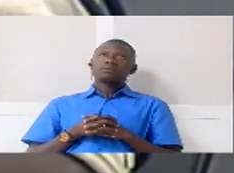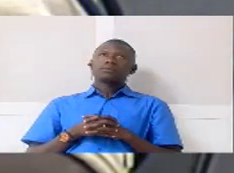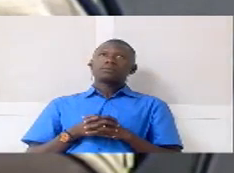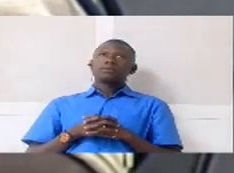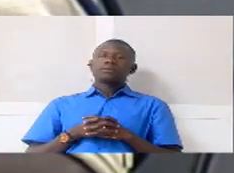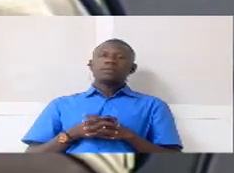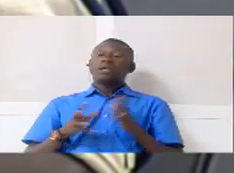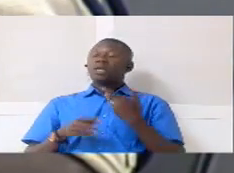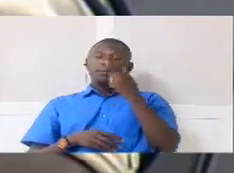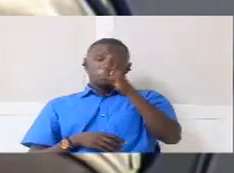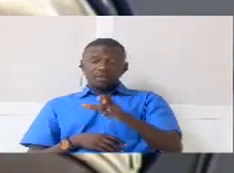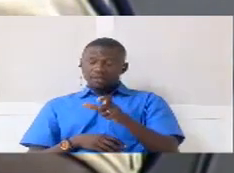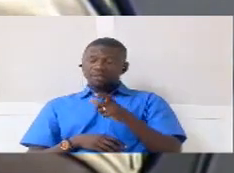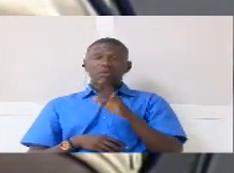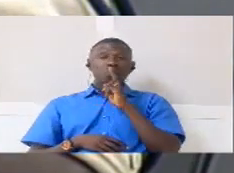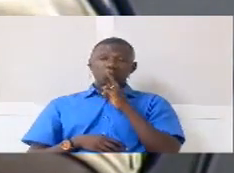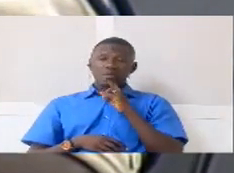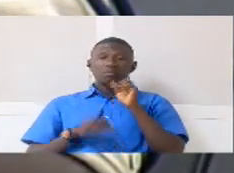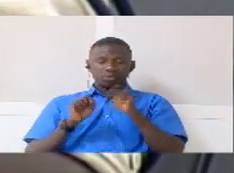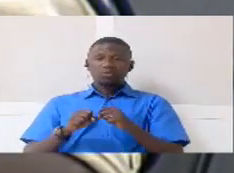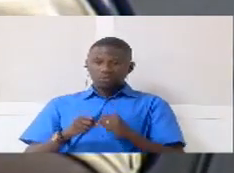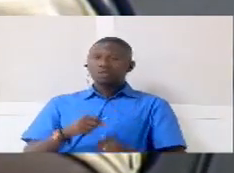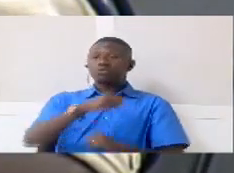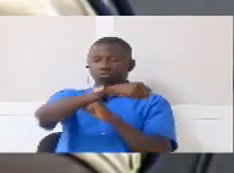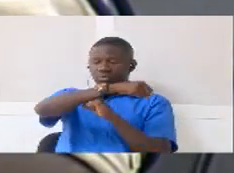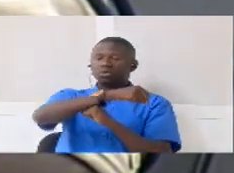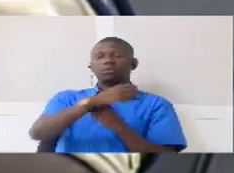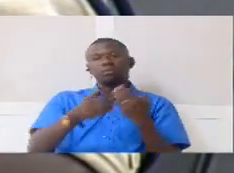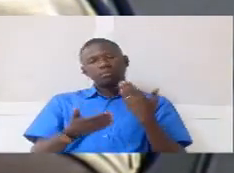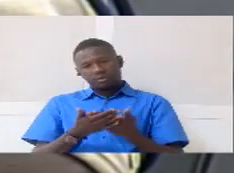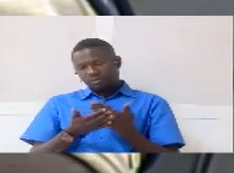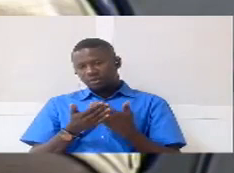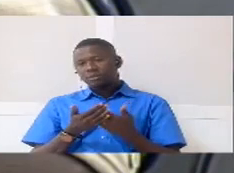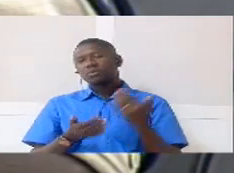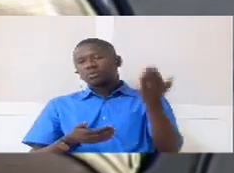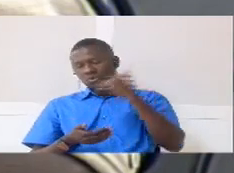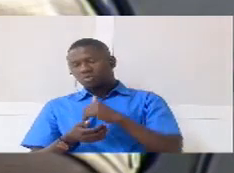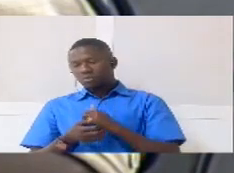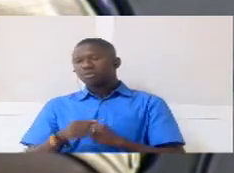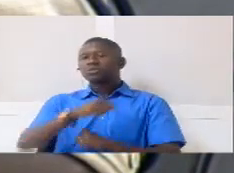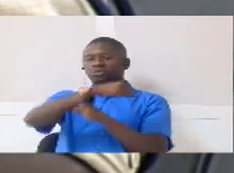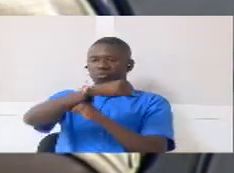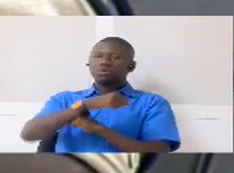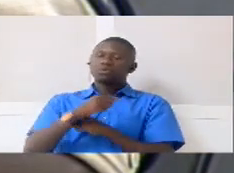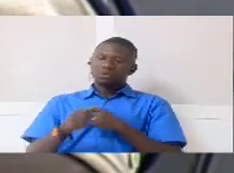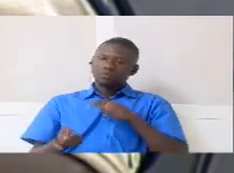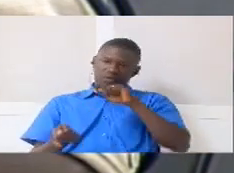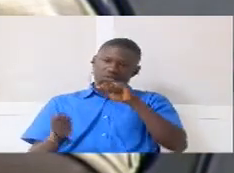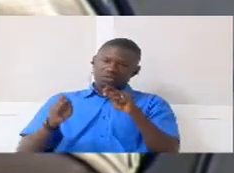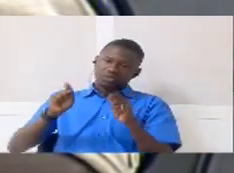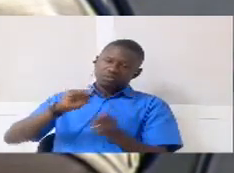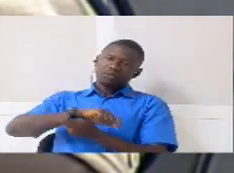kaso samba nyenda tal damindo. Anyone that has the means or the wherewithal to give assistance so that we are able